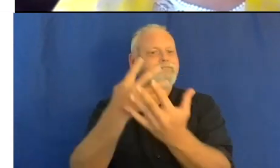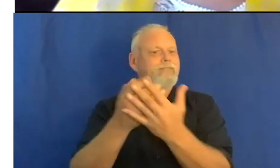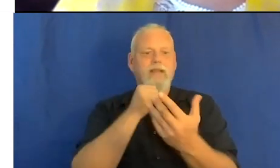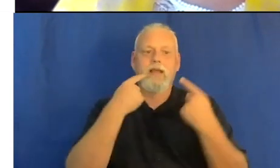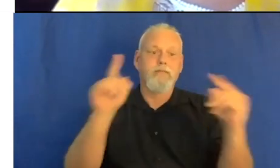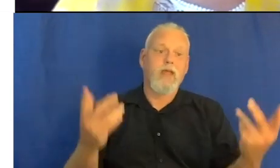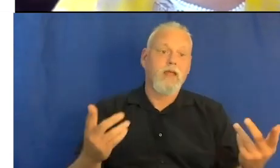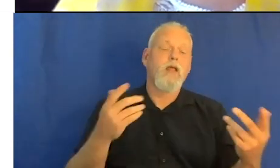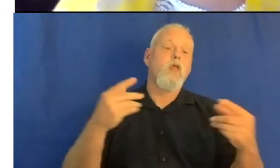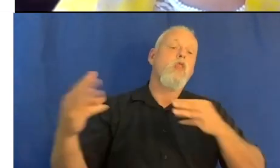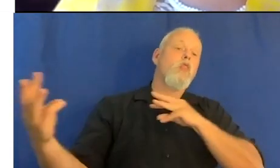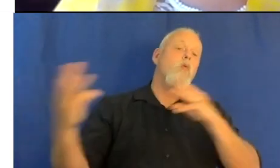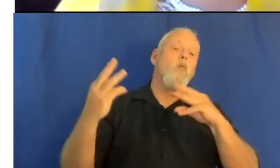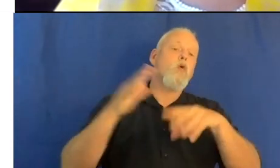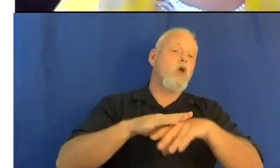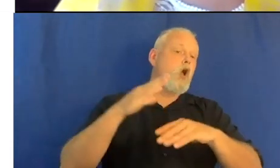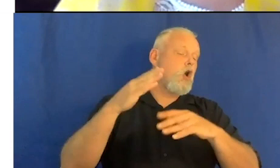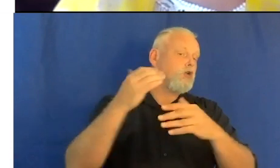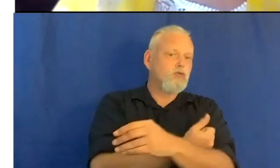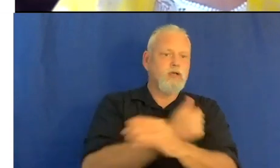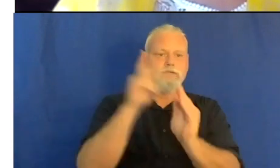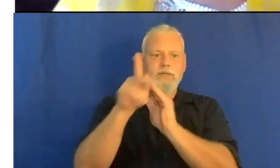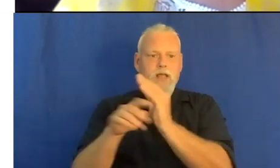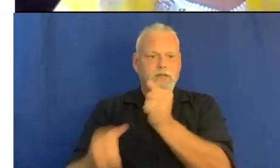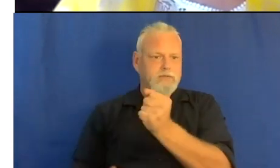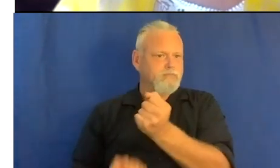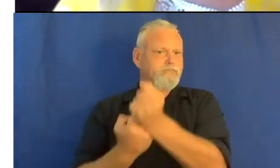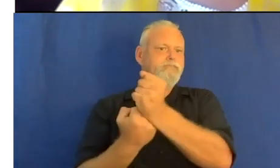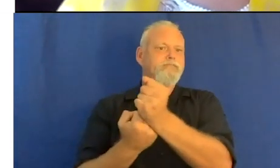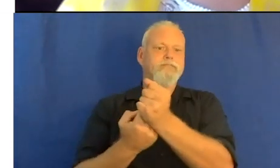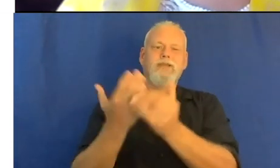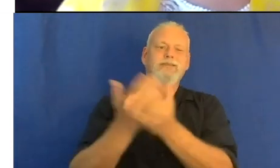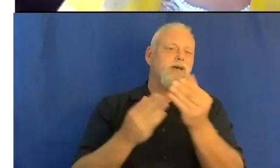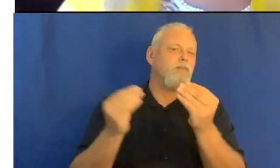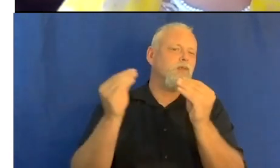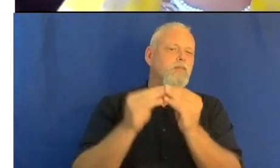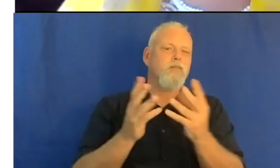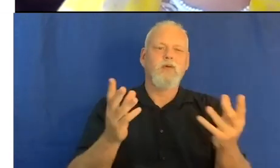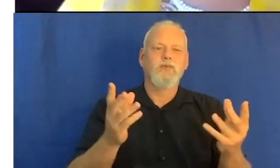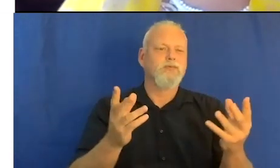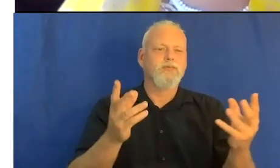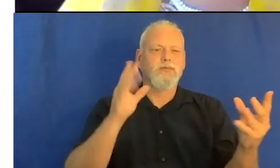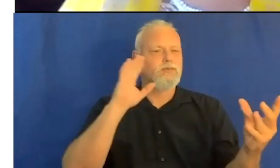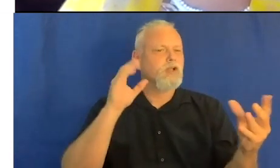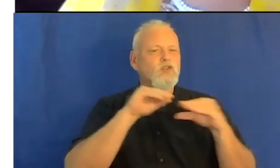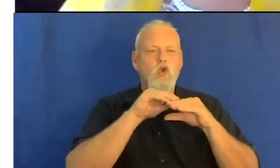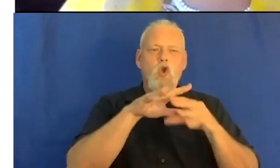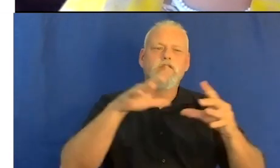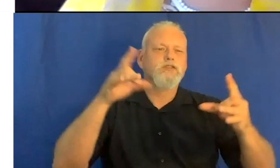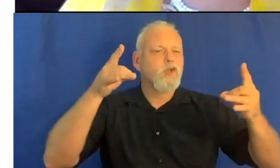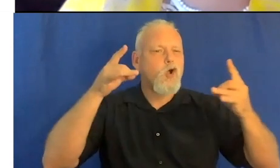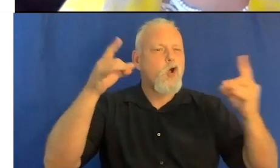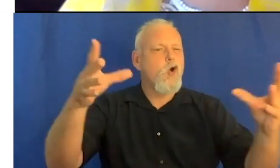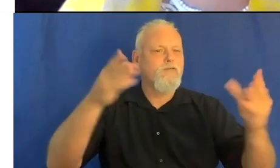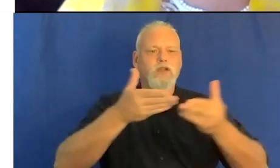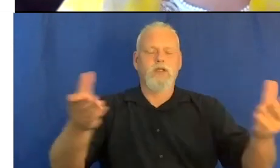drugs, the policies behind them, they're cause some of the most egregious harms committed against certain groups